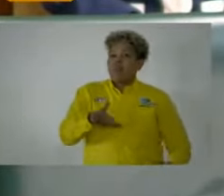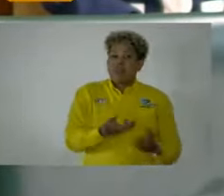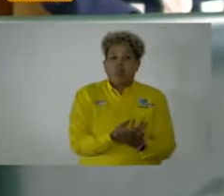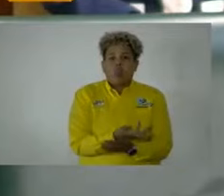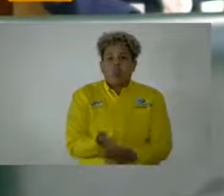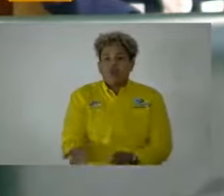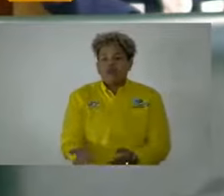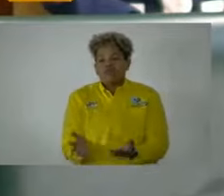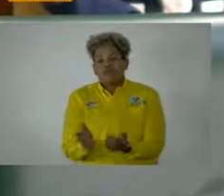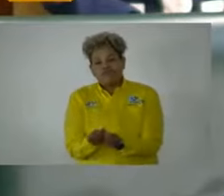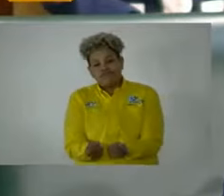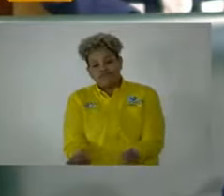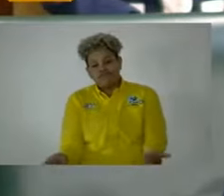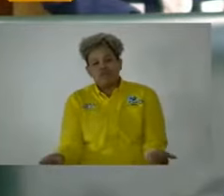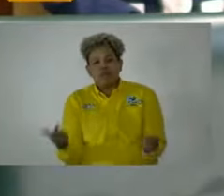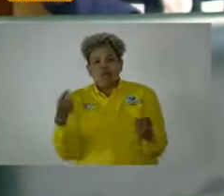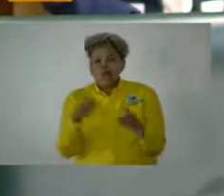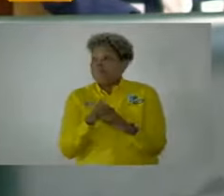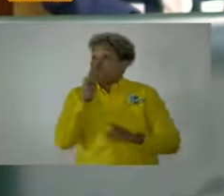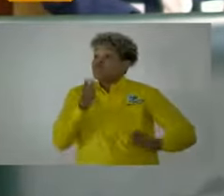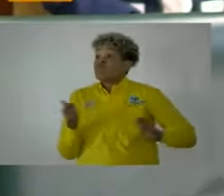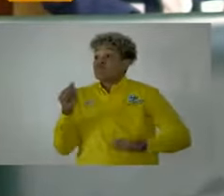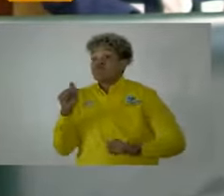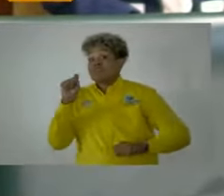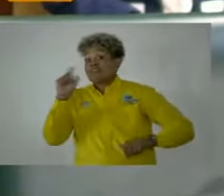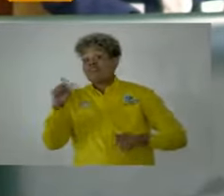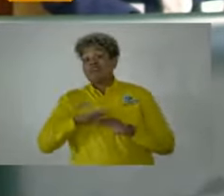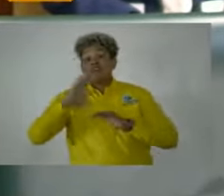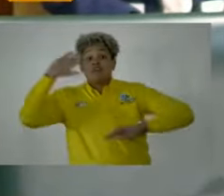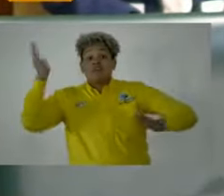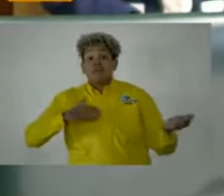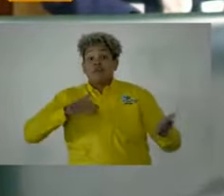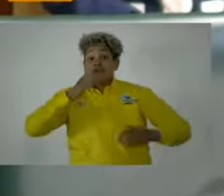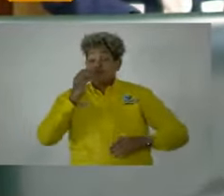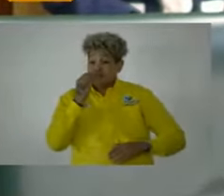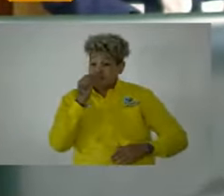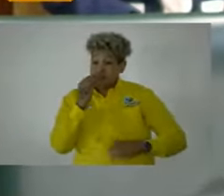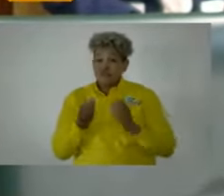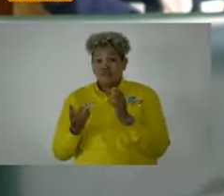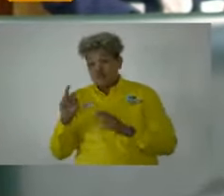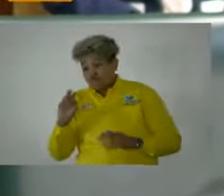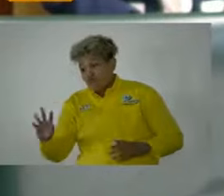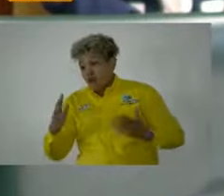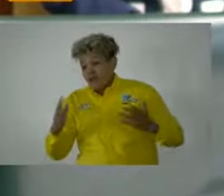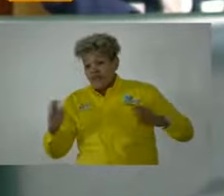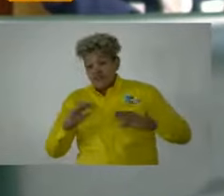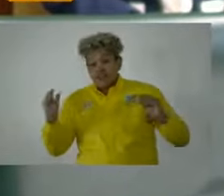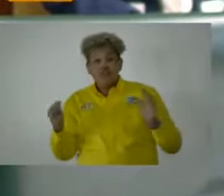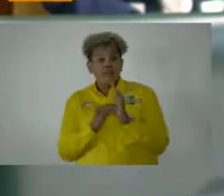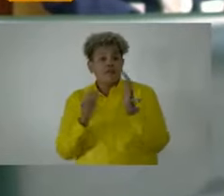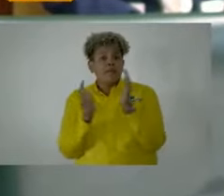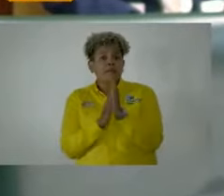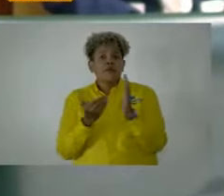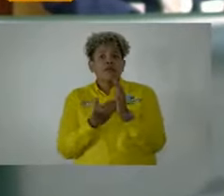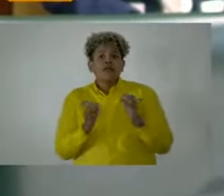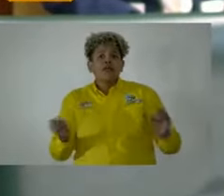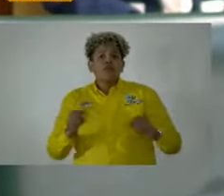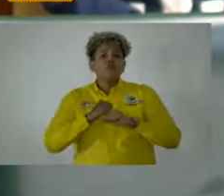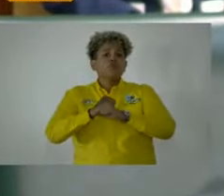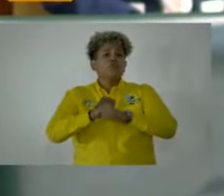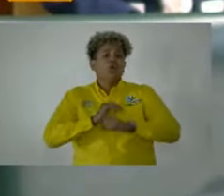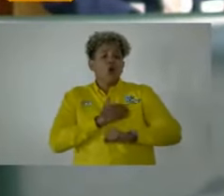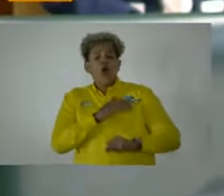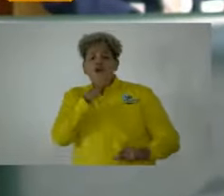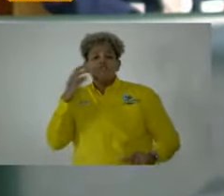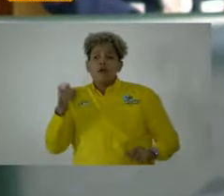year. In removing the GCT on the imports of produce, nothing has been put in place to protect our